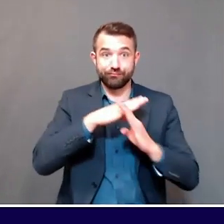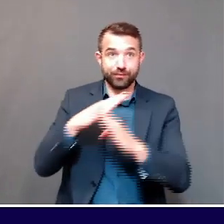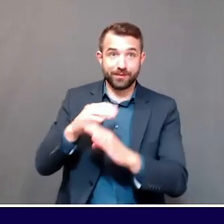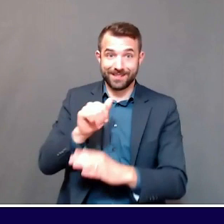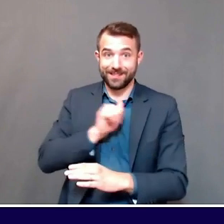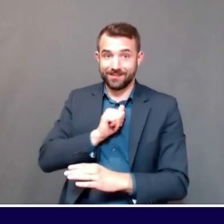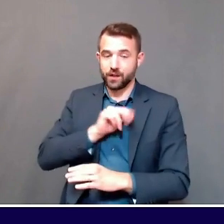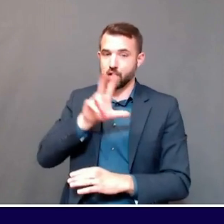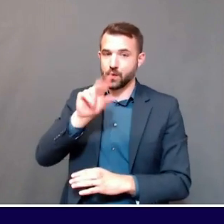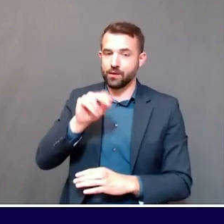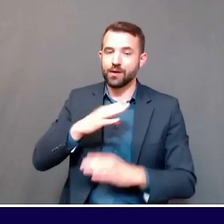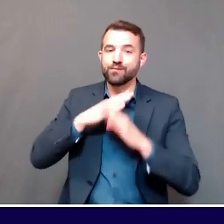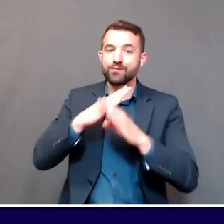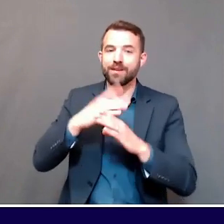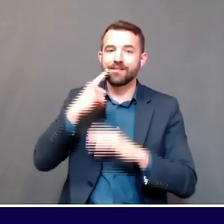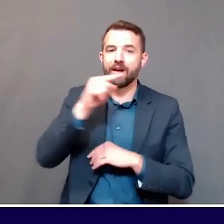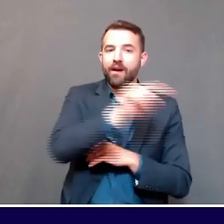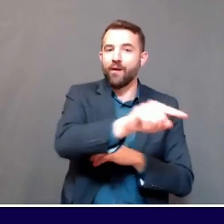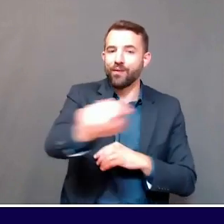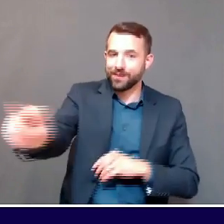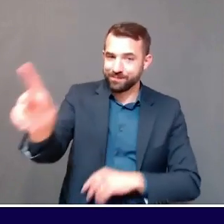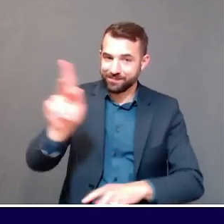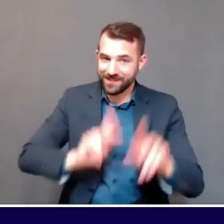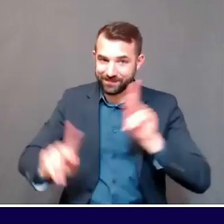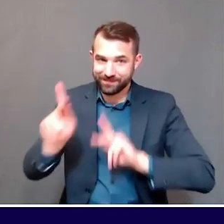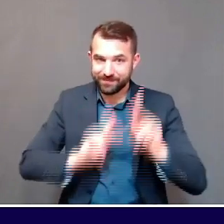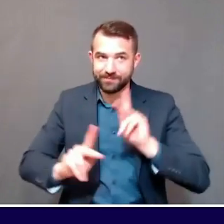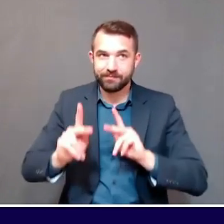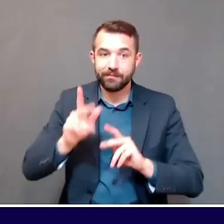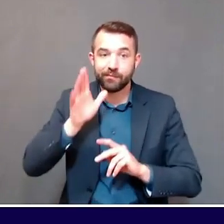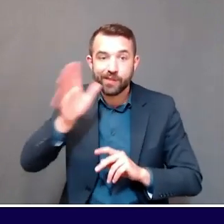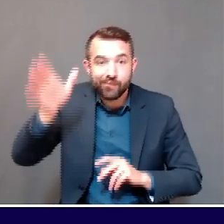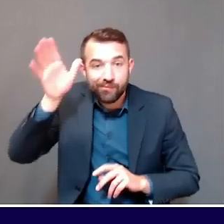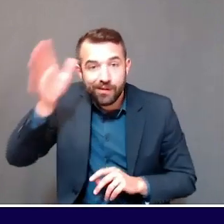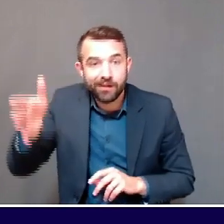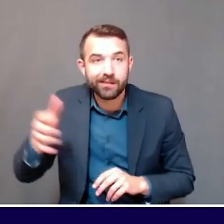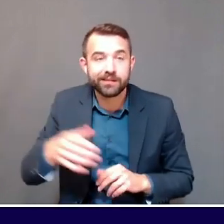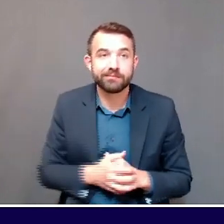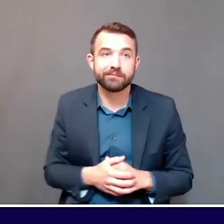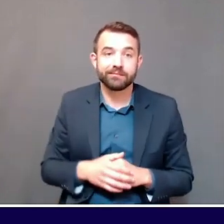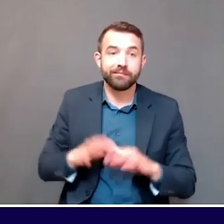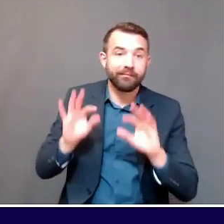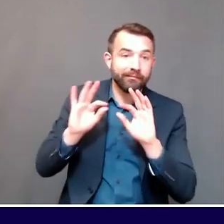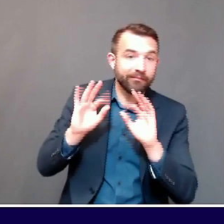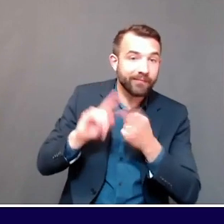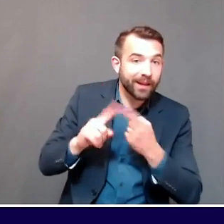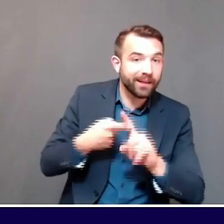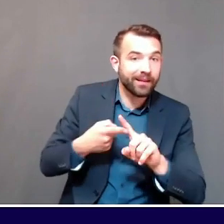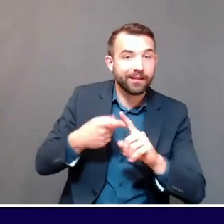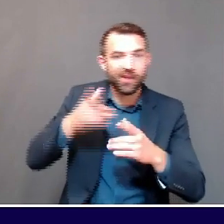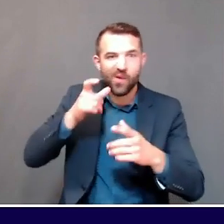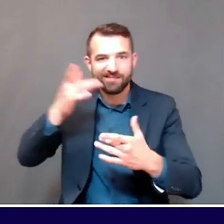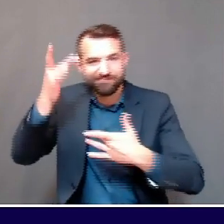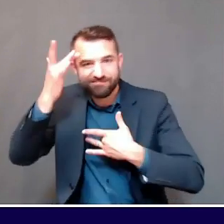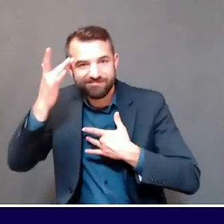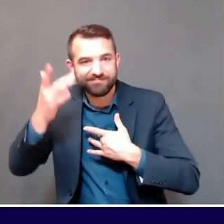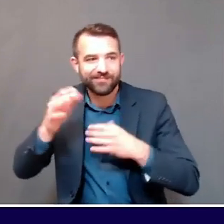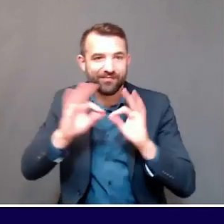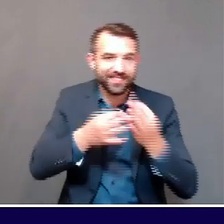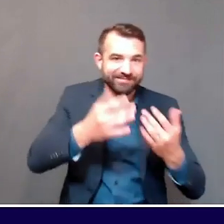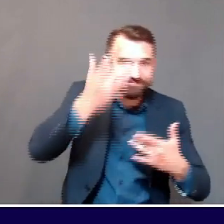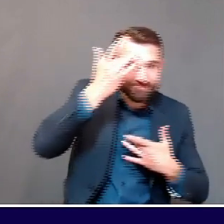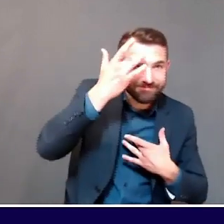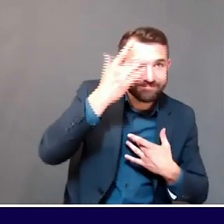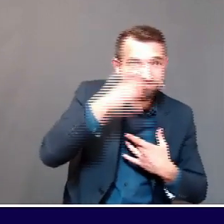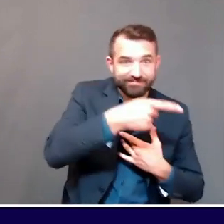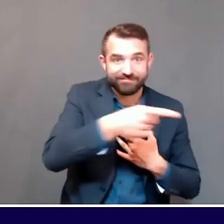your grandparents. It's to protect folks who might be immunocompromised if you happen to sneeze or cough or breathe. And so both